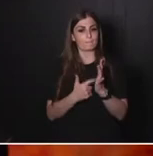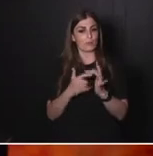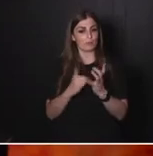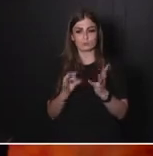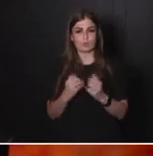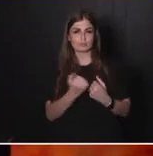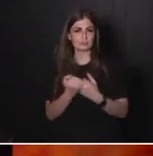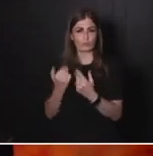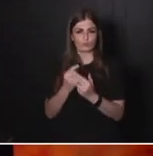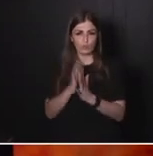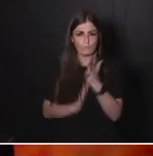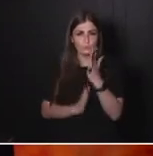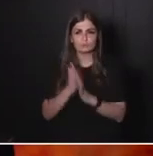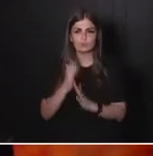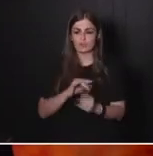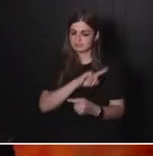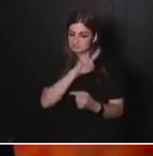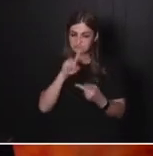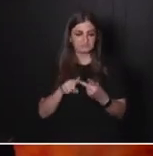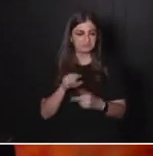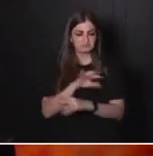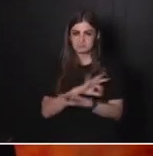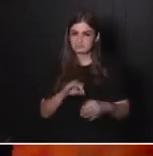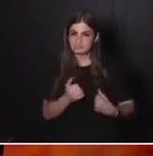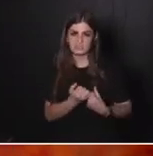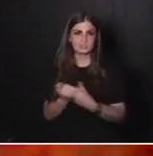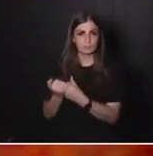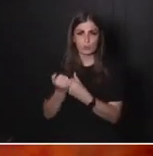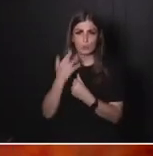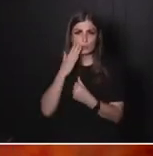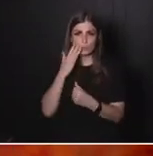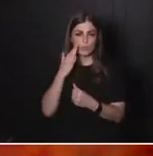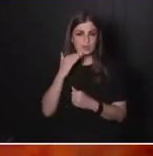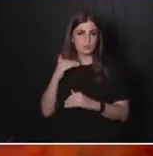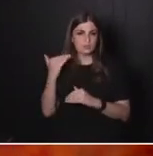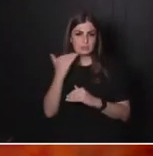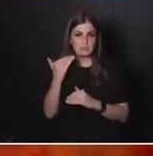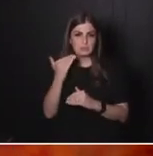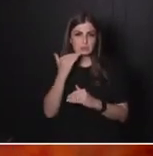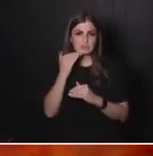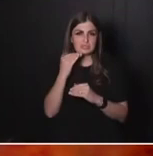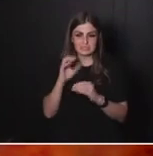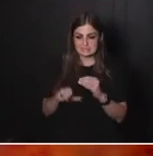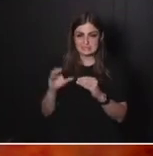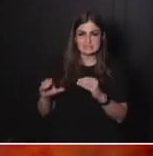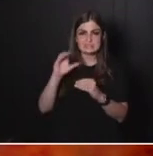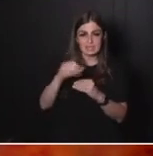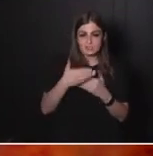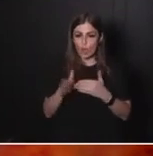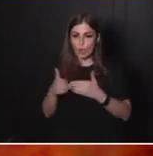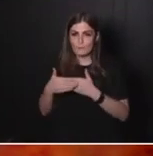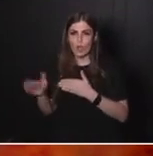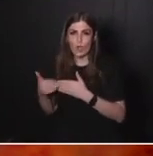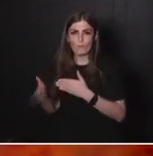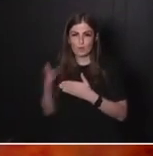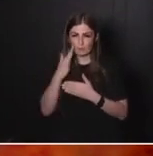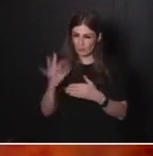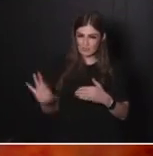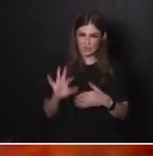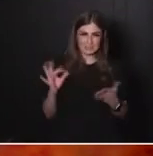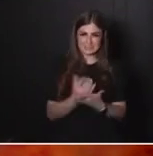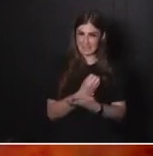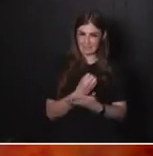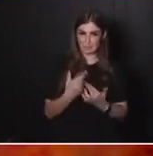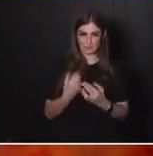bushfires. Morrison wasn't on their side when he was bullying state premiers to open their borders when it just wasn't safe to do